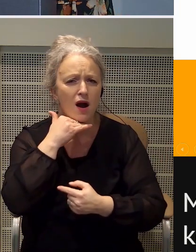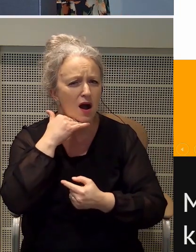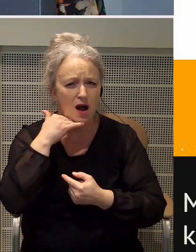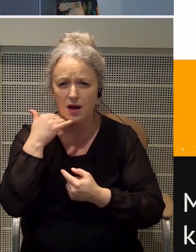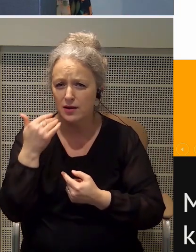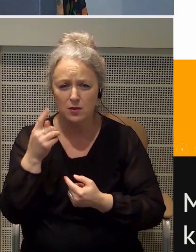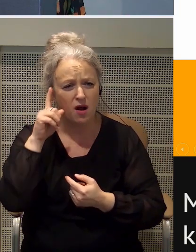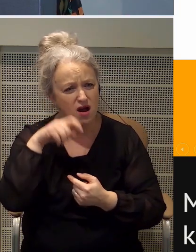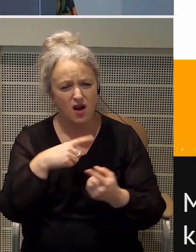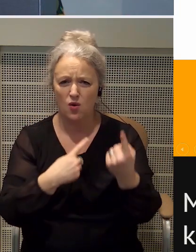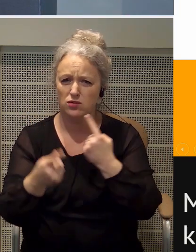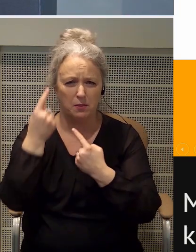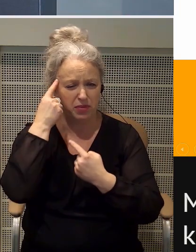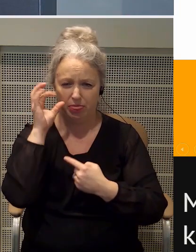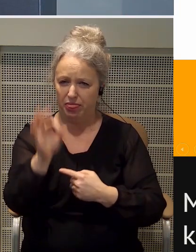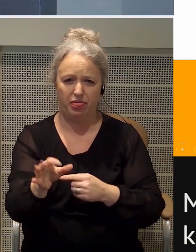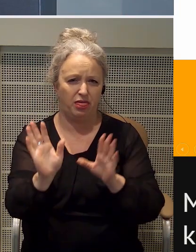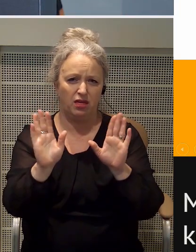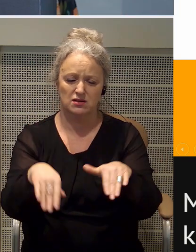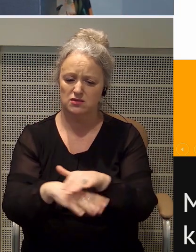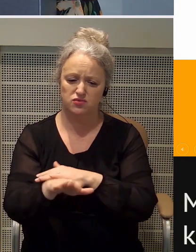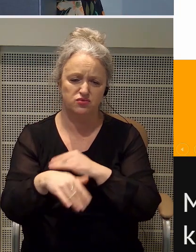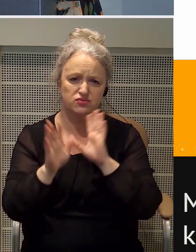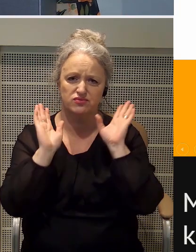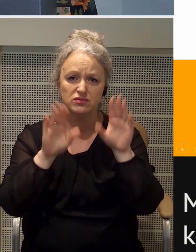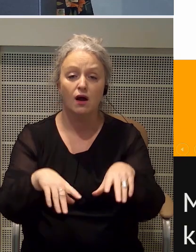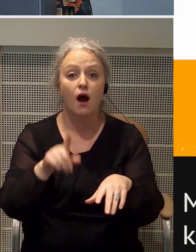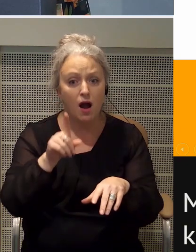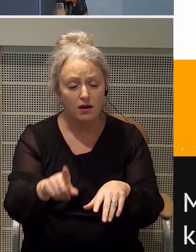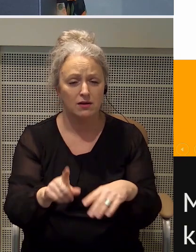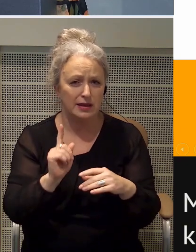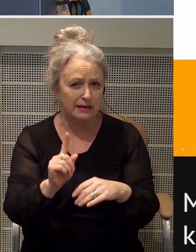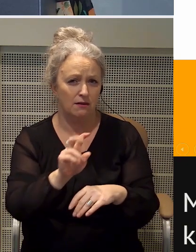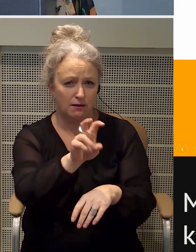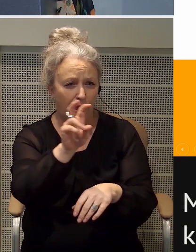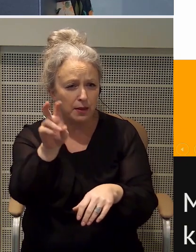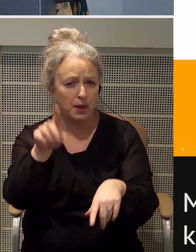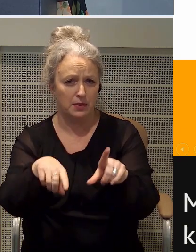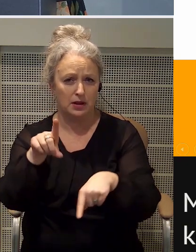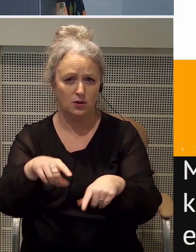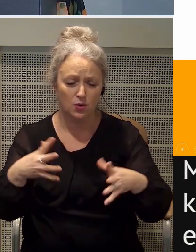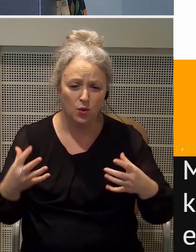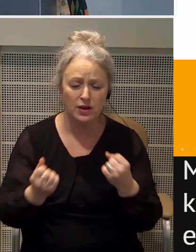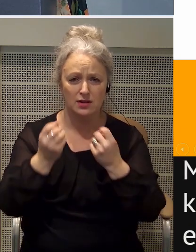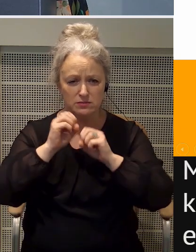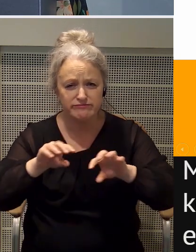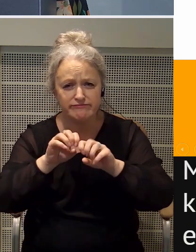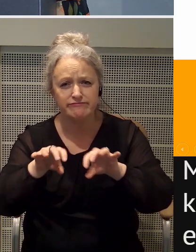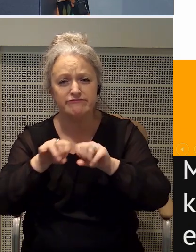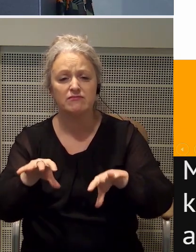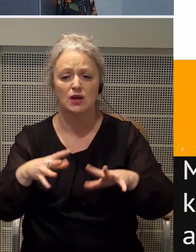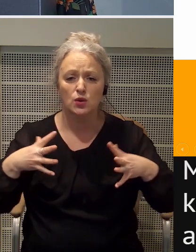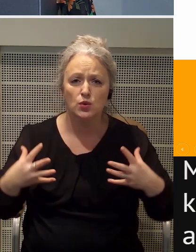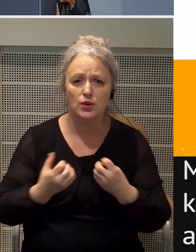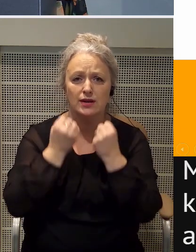had held a lot of meetings. Uh, Overall, I think those meetings are pointless, but we still